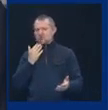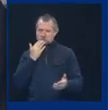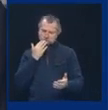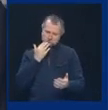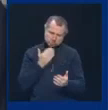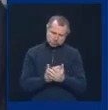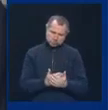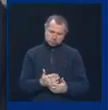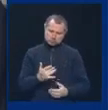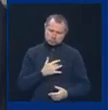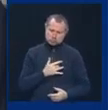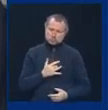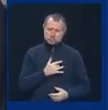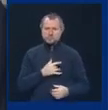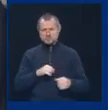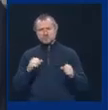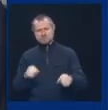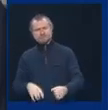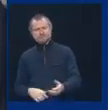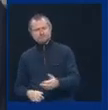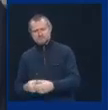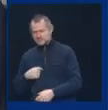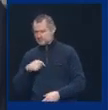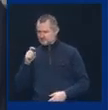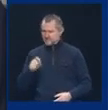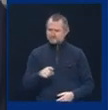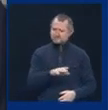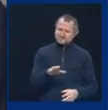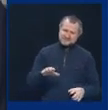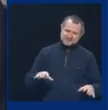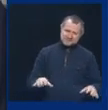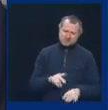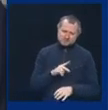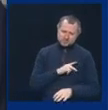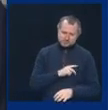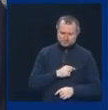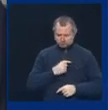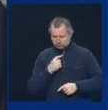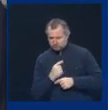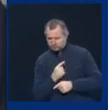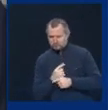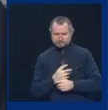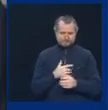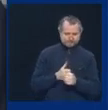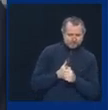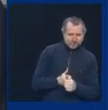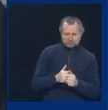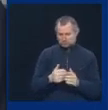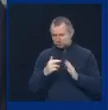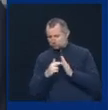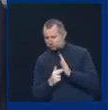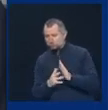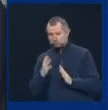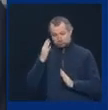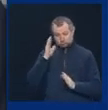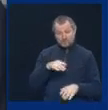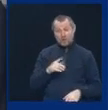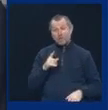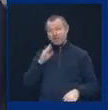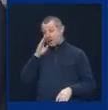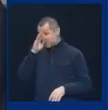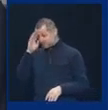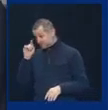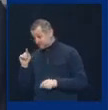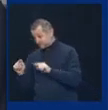New Yorkers to be personally responsible. We need the hospitals to step up